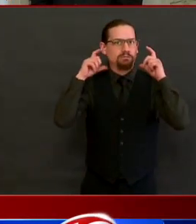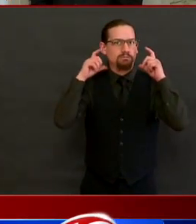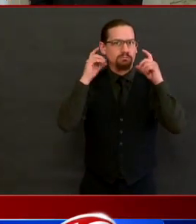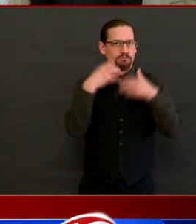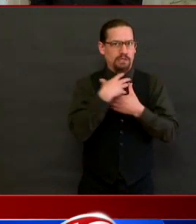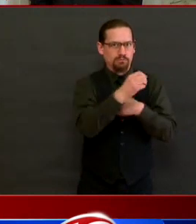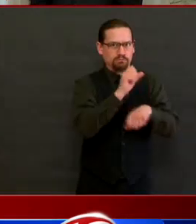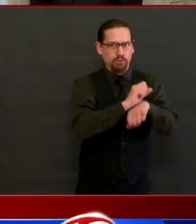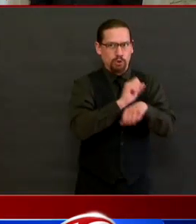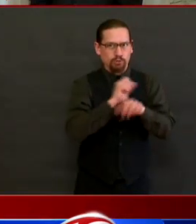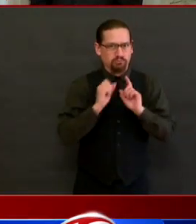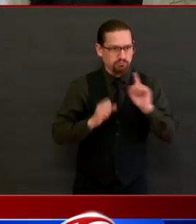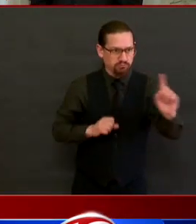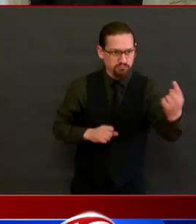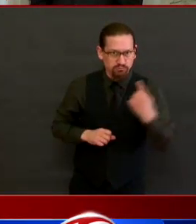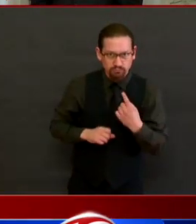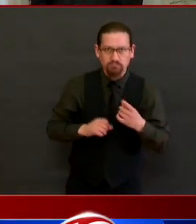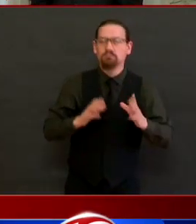may have